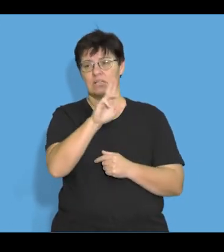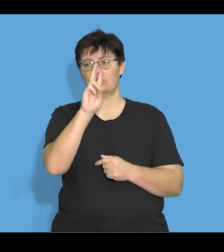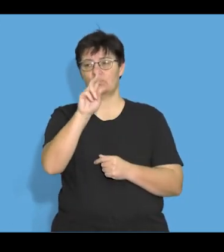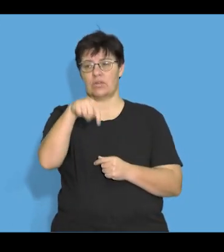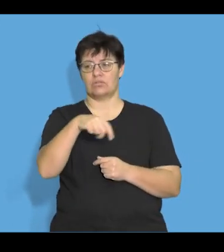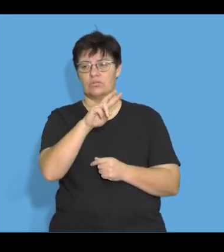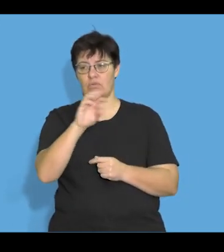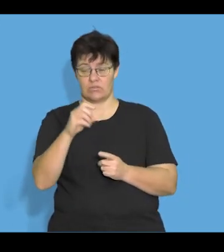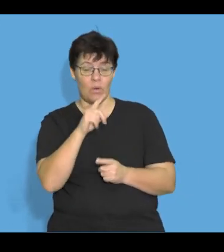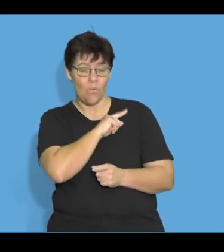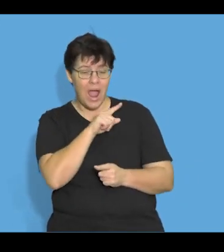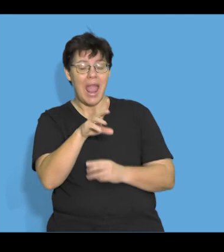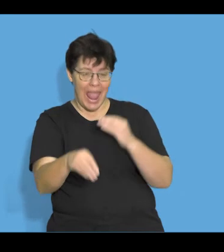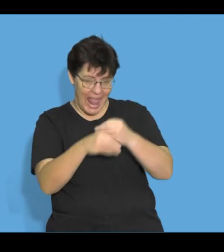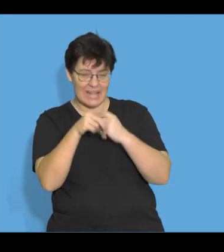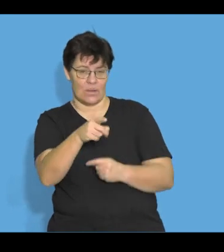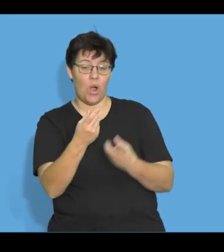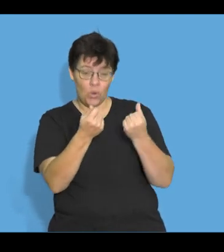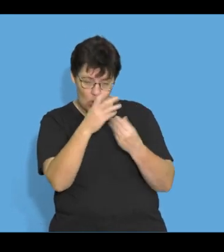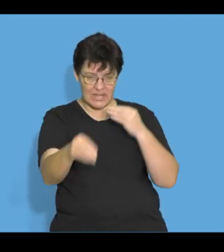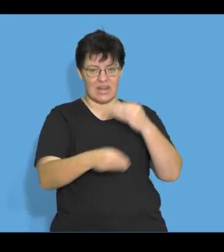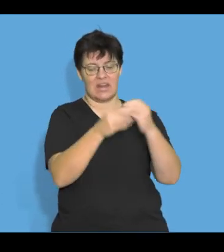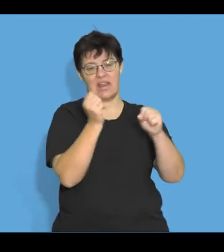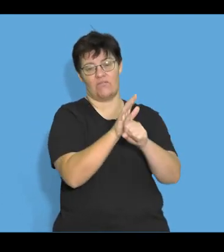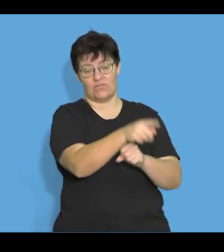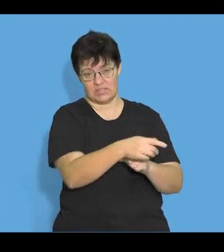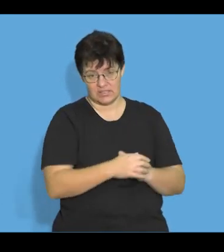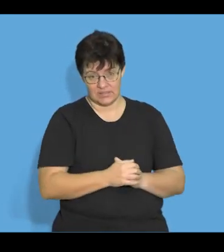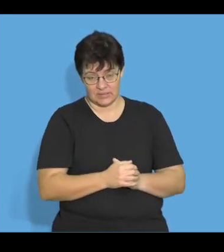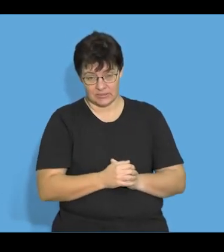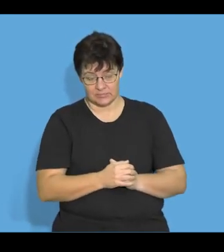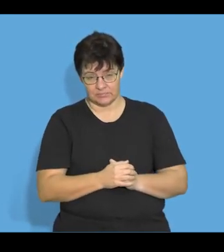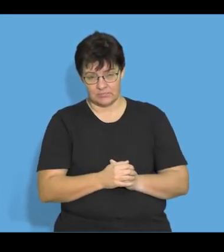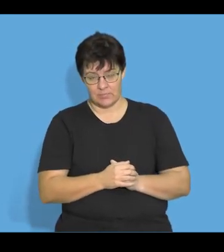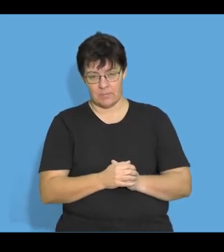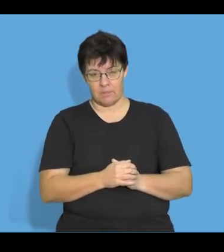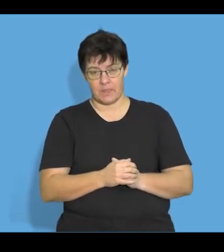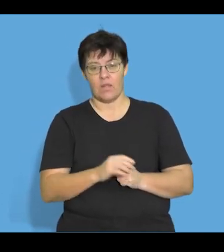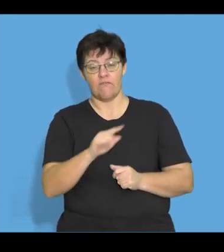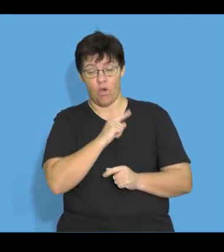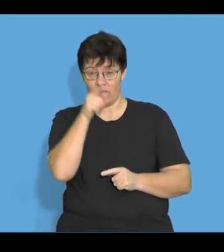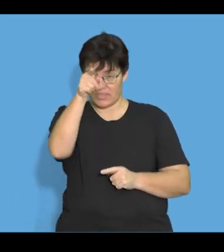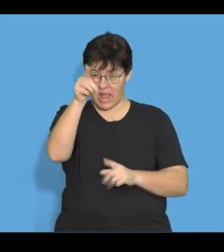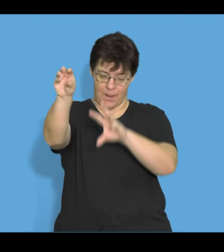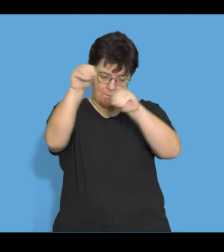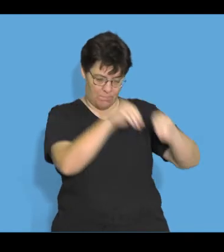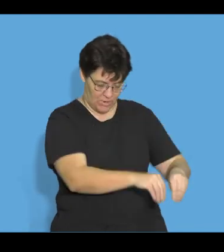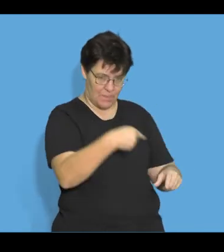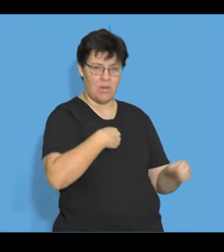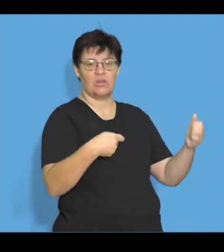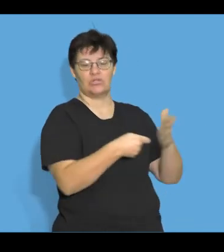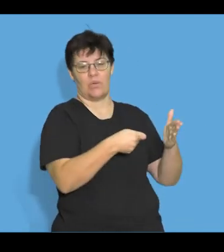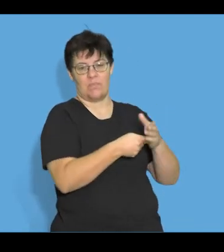going to bring in the freight, because that's the cost that I incurred in bringing the merchandise from the point